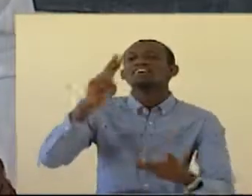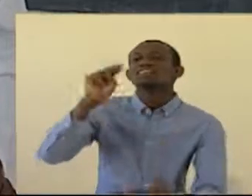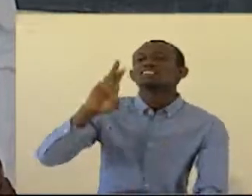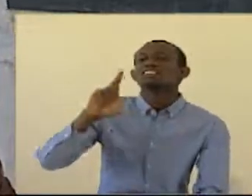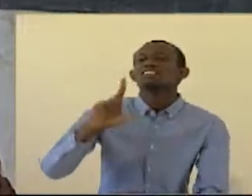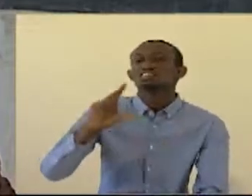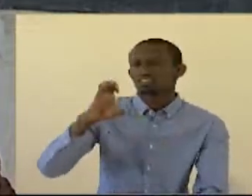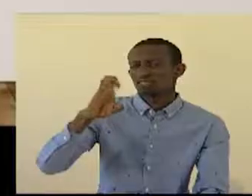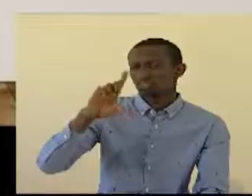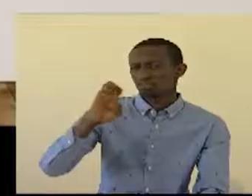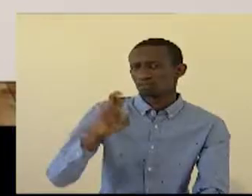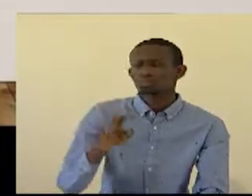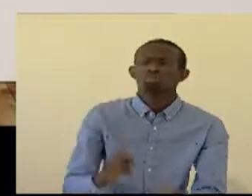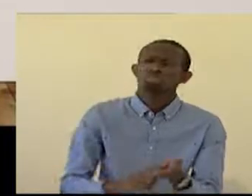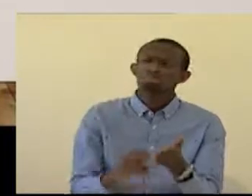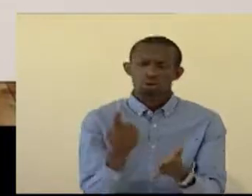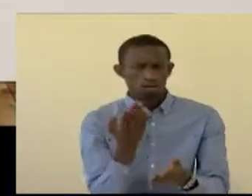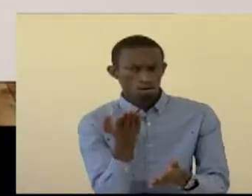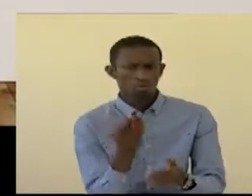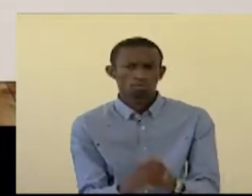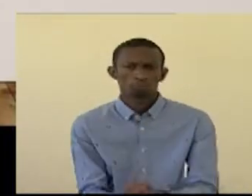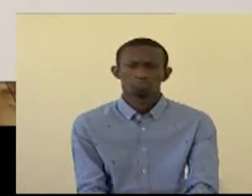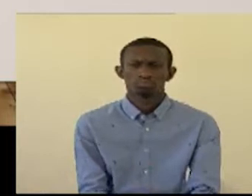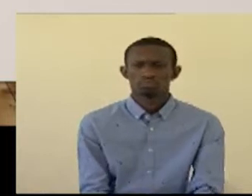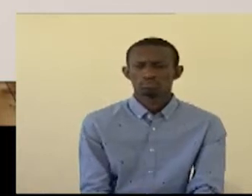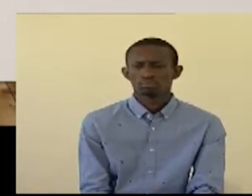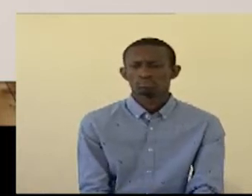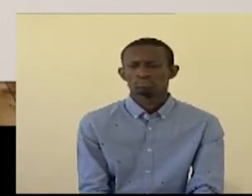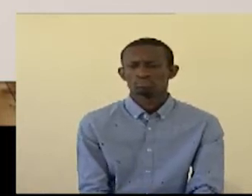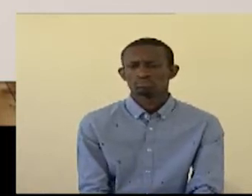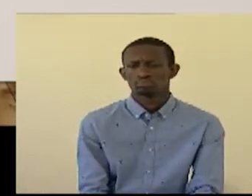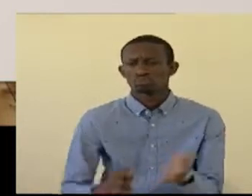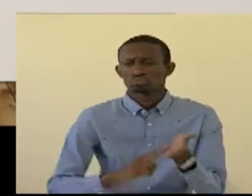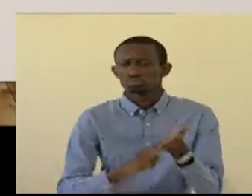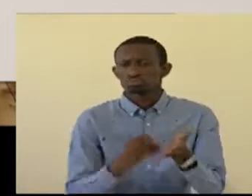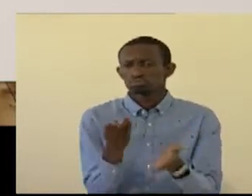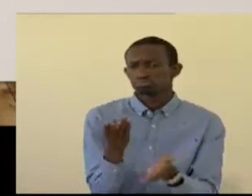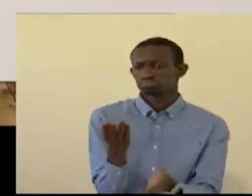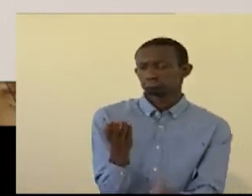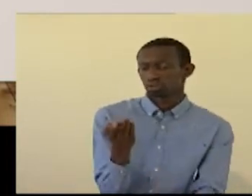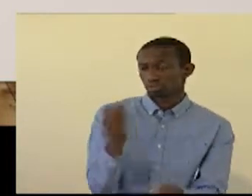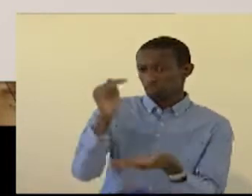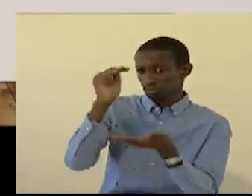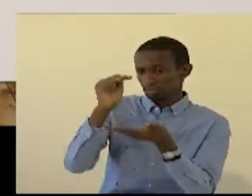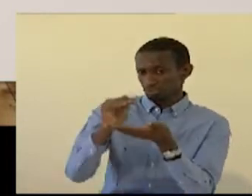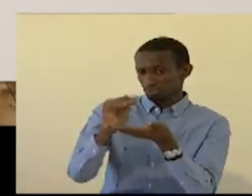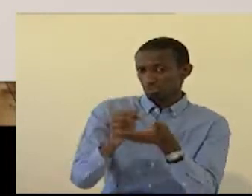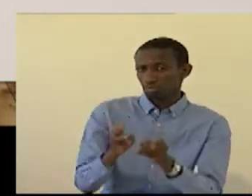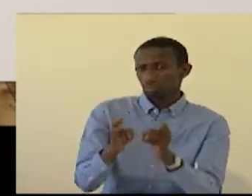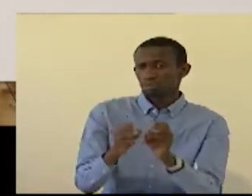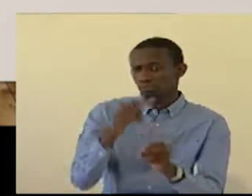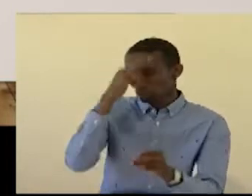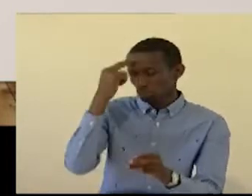can only use these, or we can use these reducing agents because